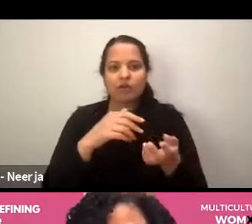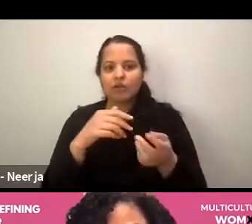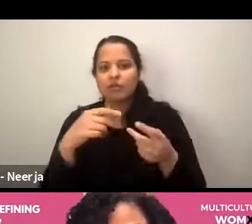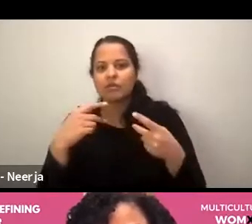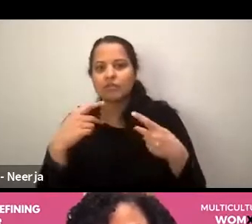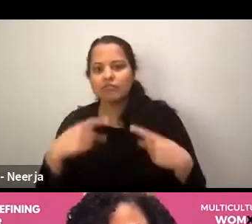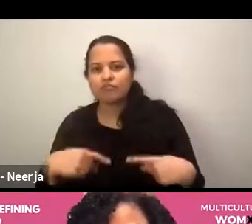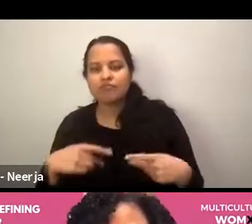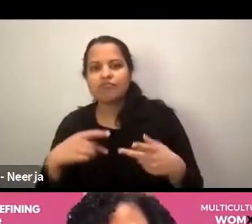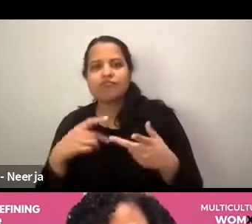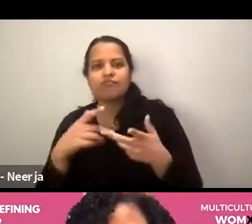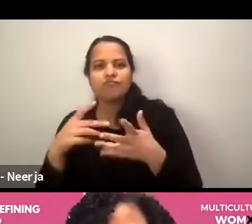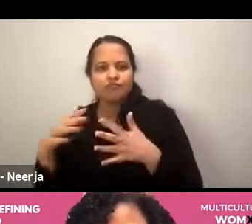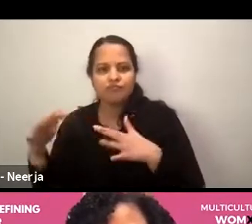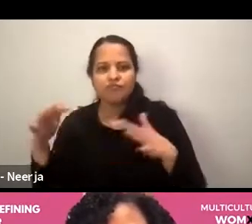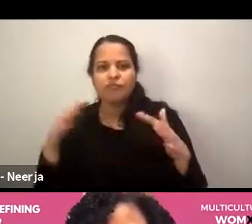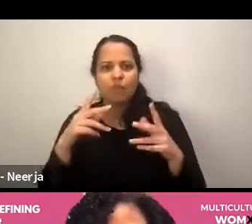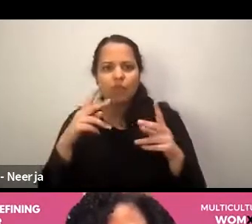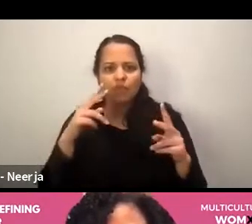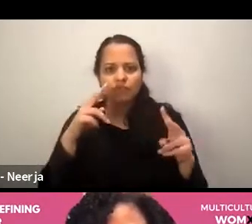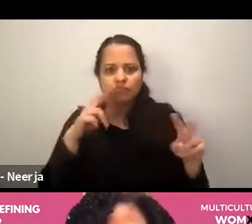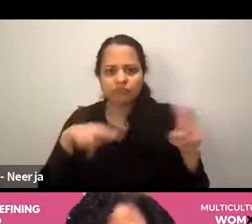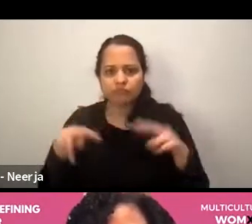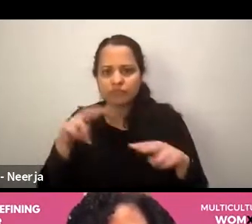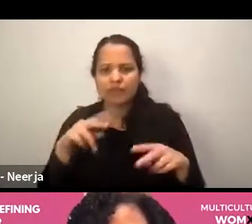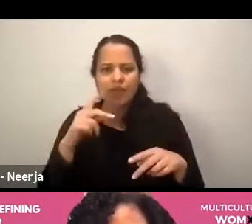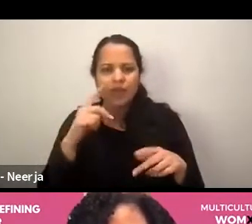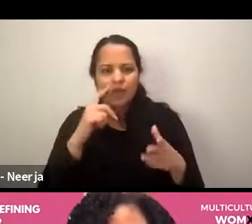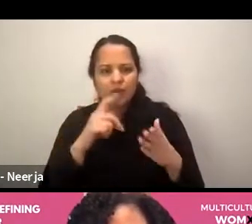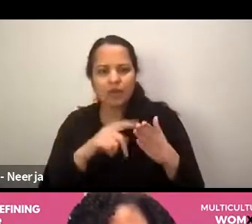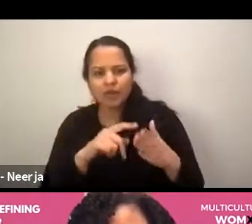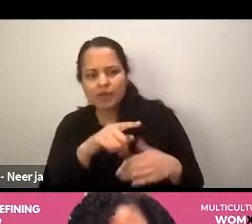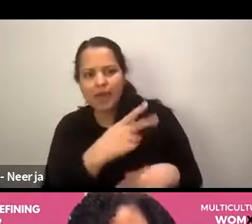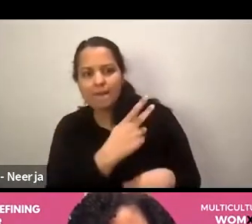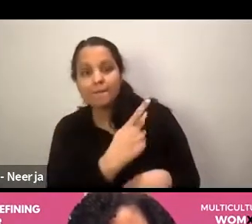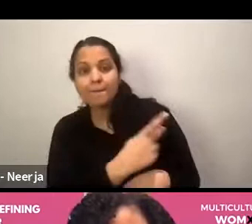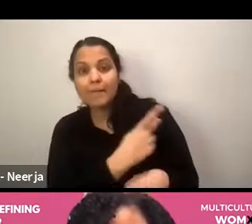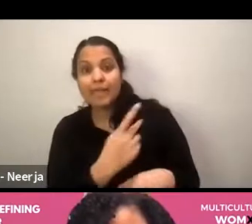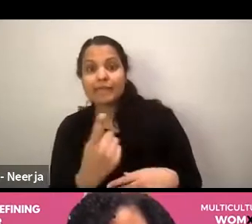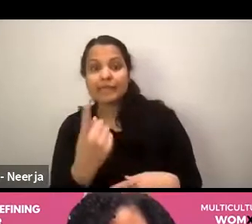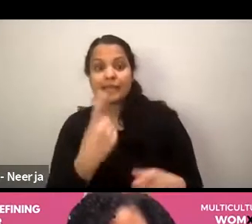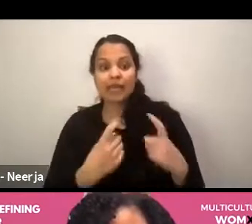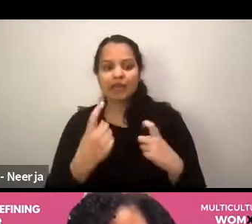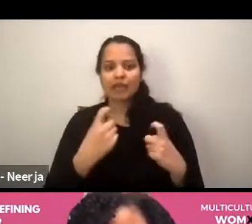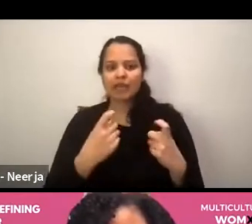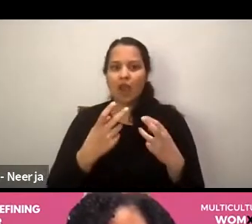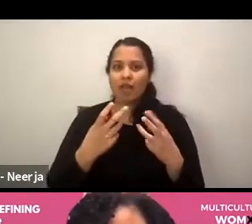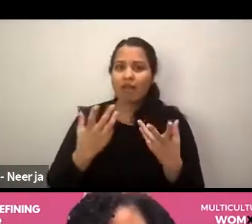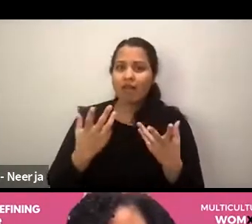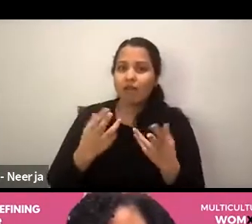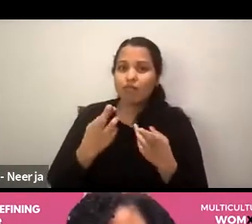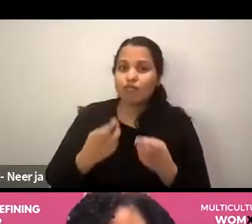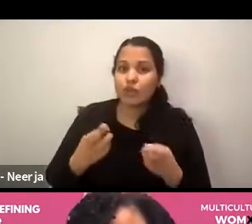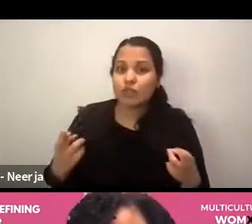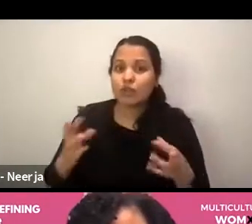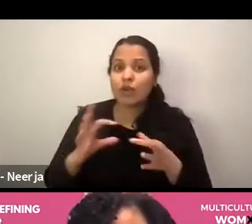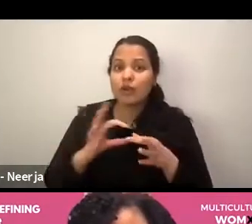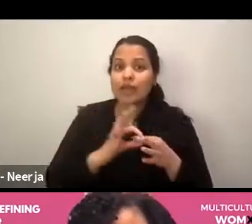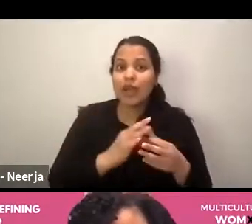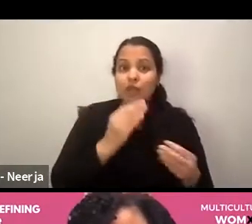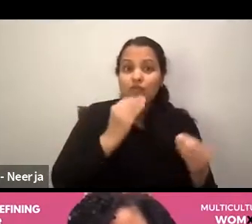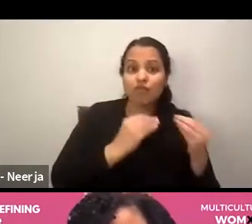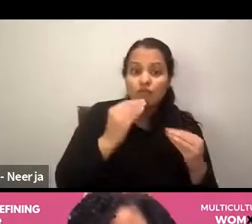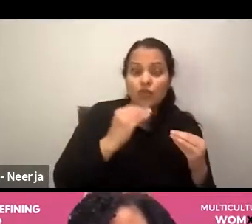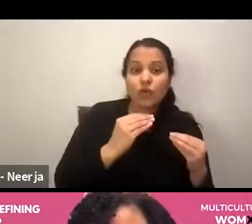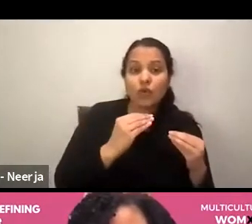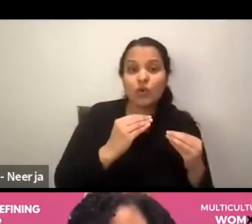clinics, is that what they're getting back from their patients is questions around resources when it comes to food insecurity is number